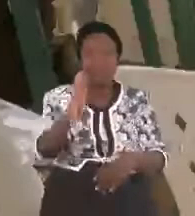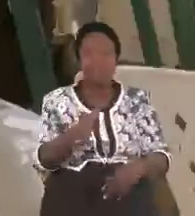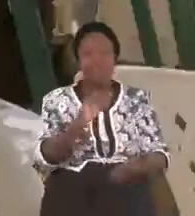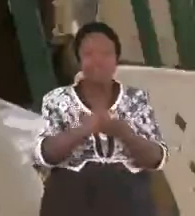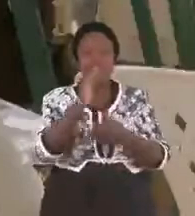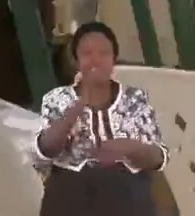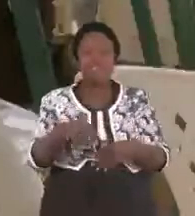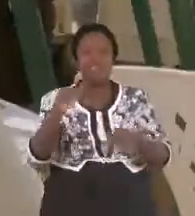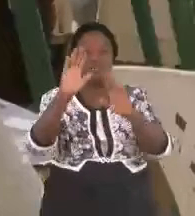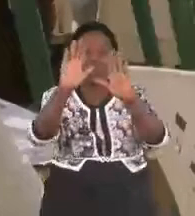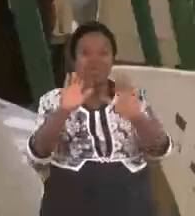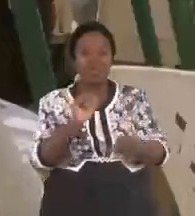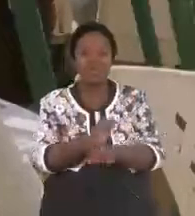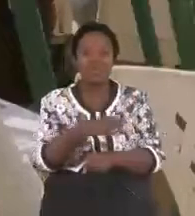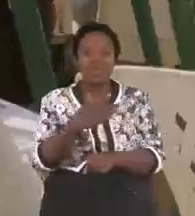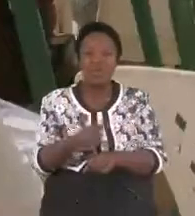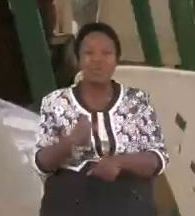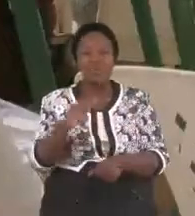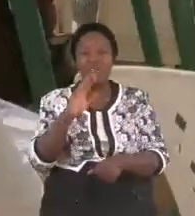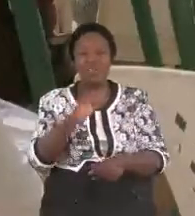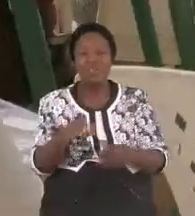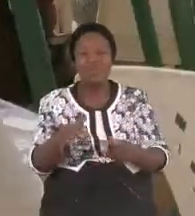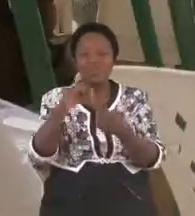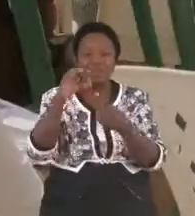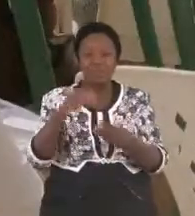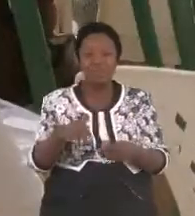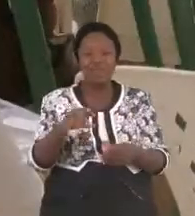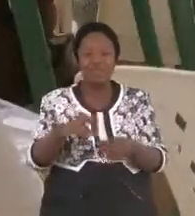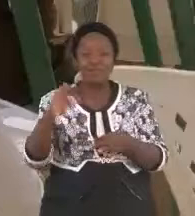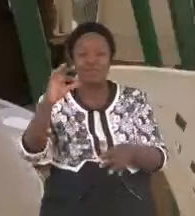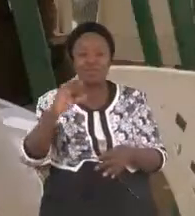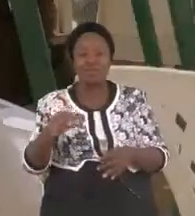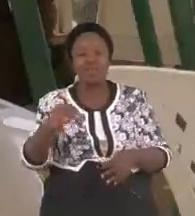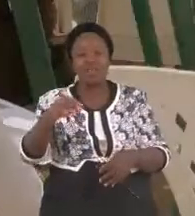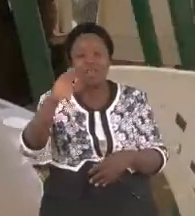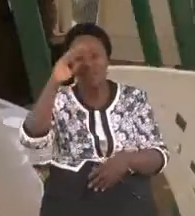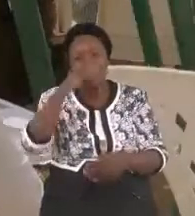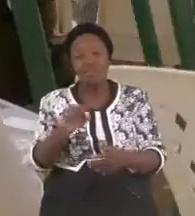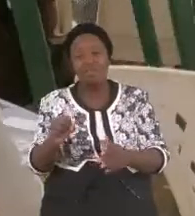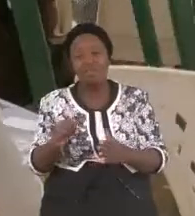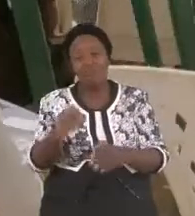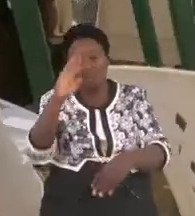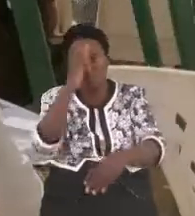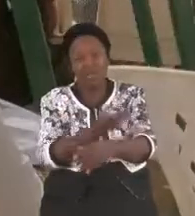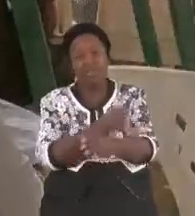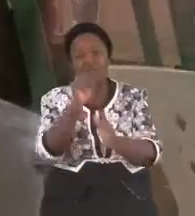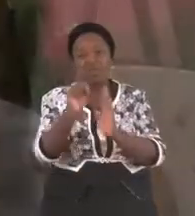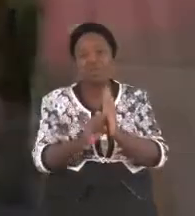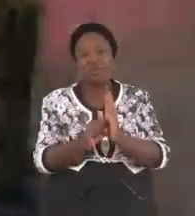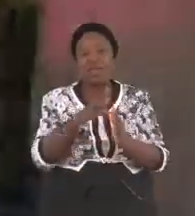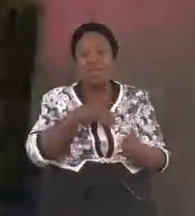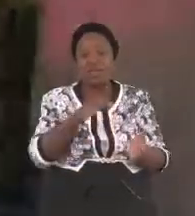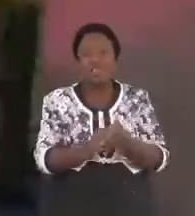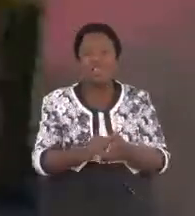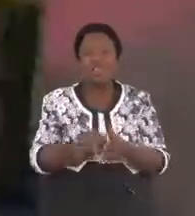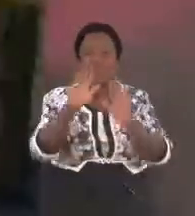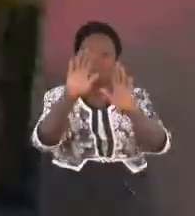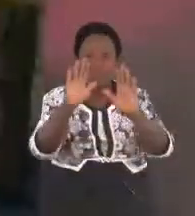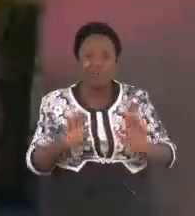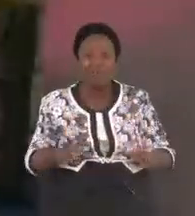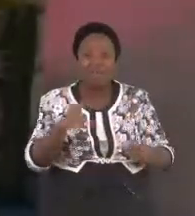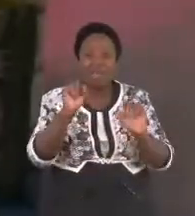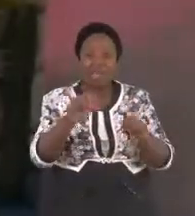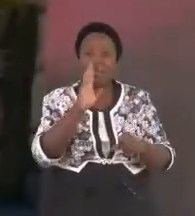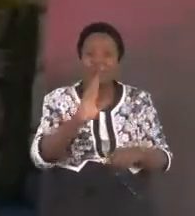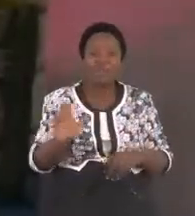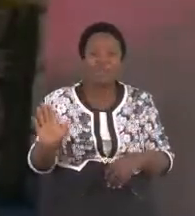spiritual sonship. The miracle of spiritual sonship. And that miracle can be yours